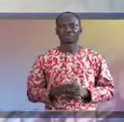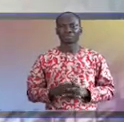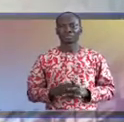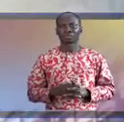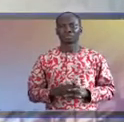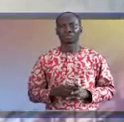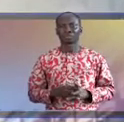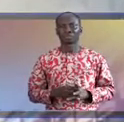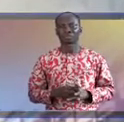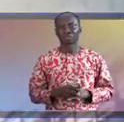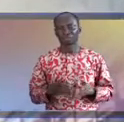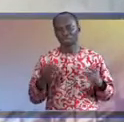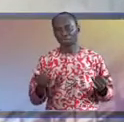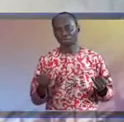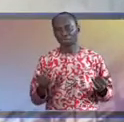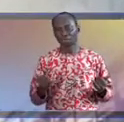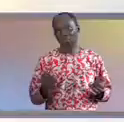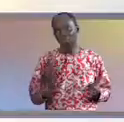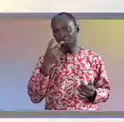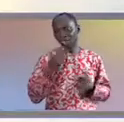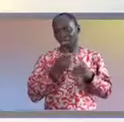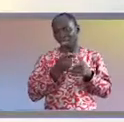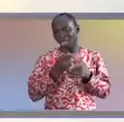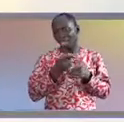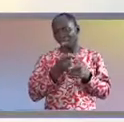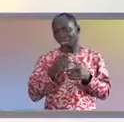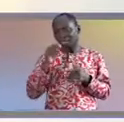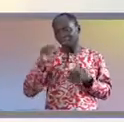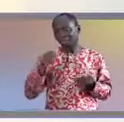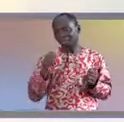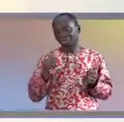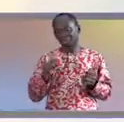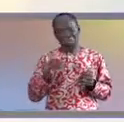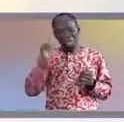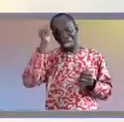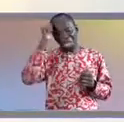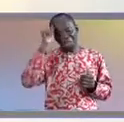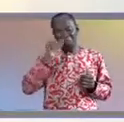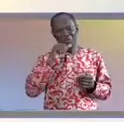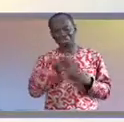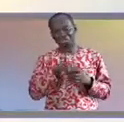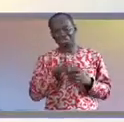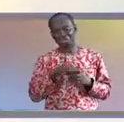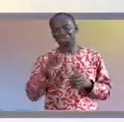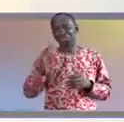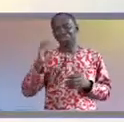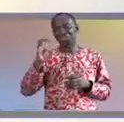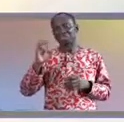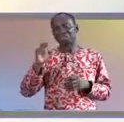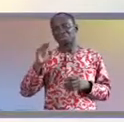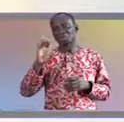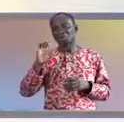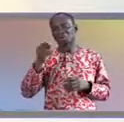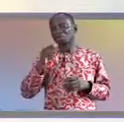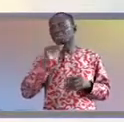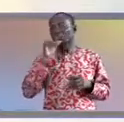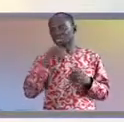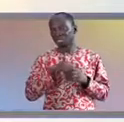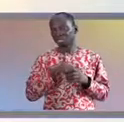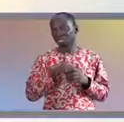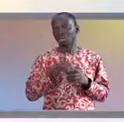baptism. This is not said about Adam, it is not said about Enoch, it is not said about Noah